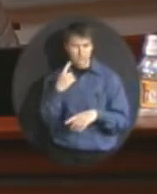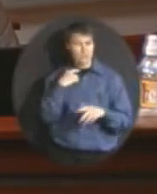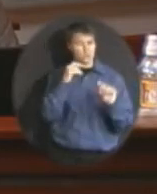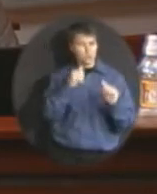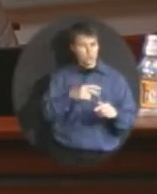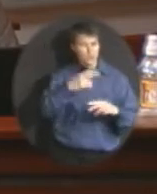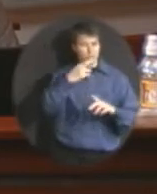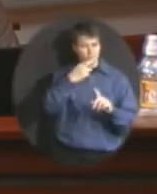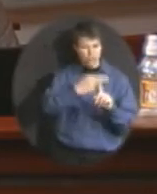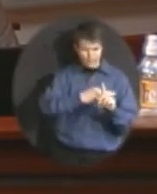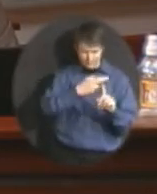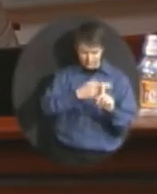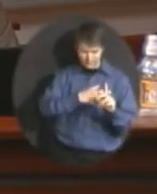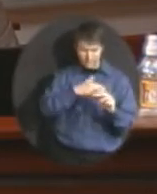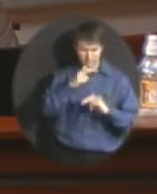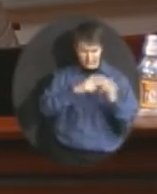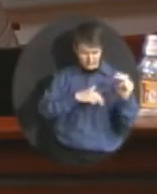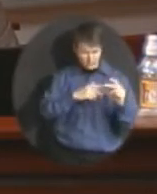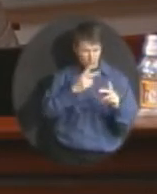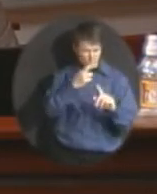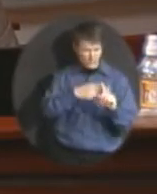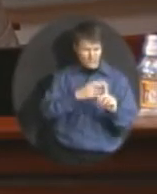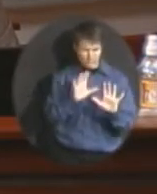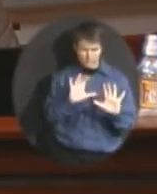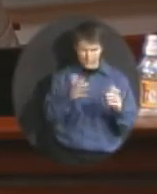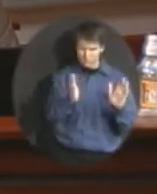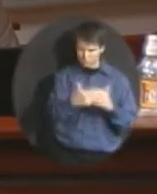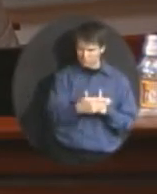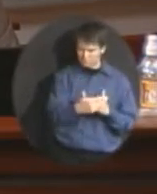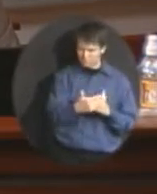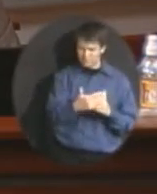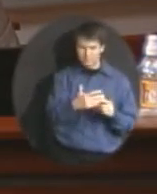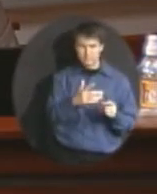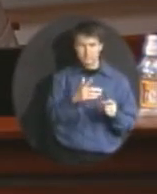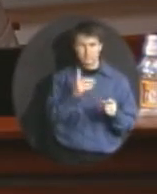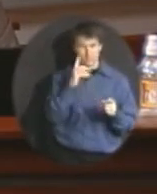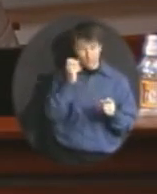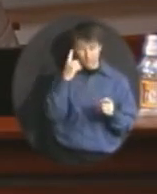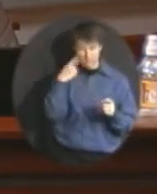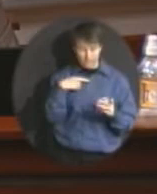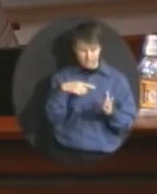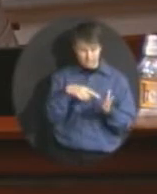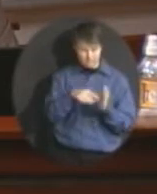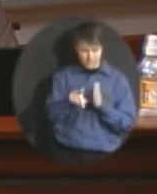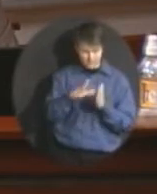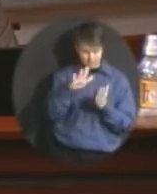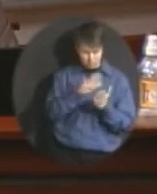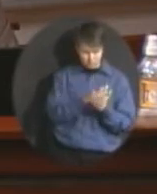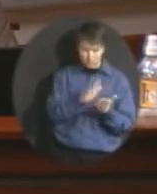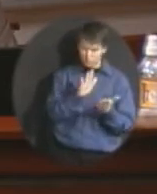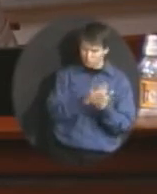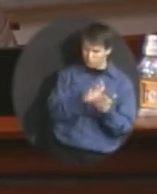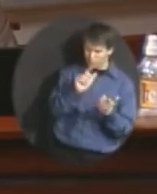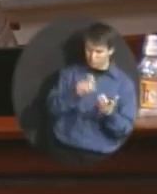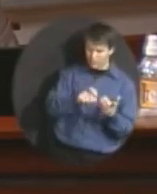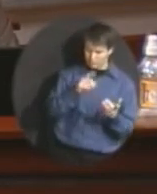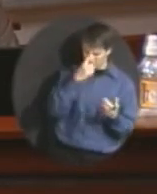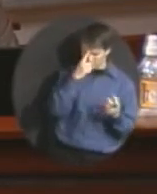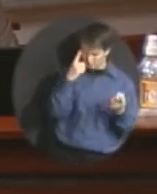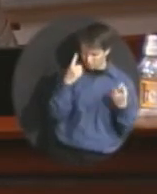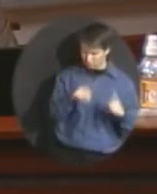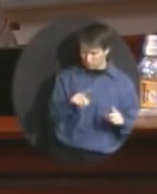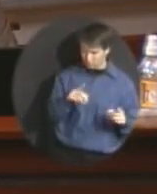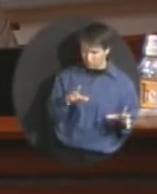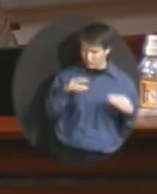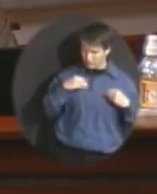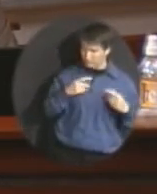our coaches do, rent a classroom space. It goes through the school, has to be recognized so that it's controlled